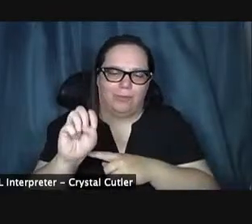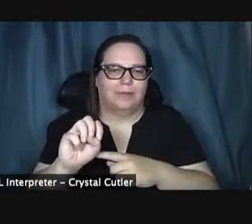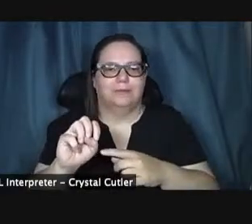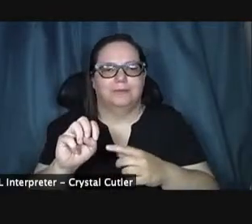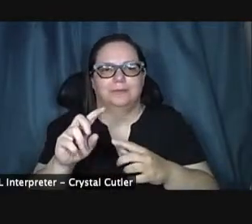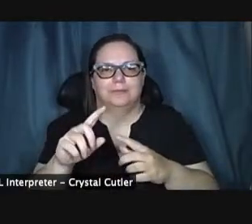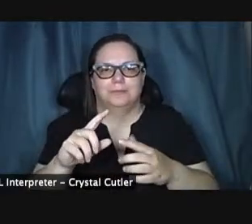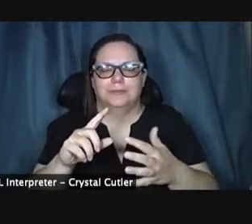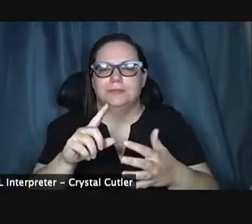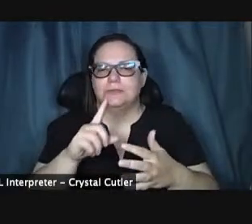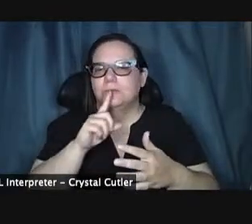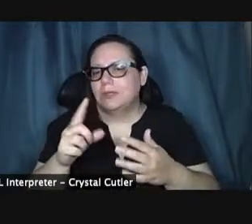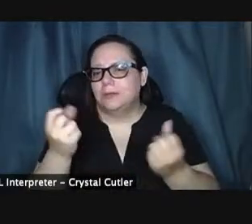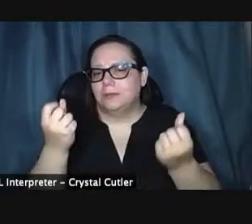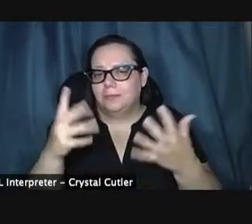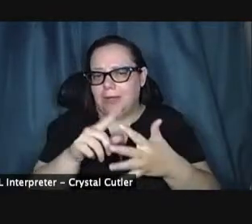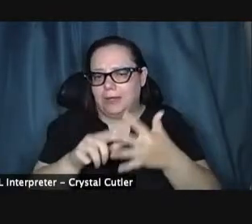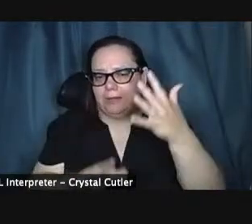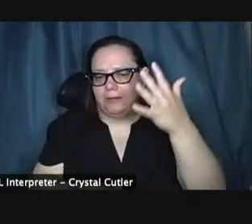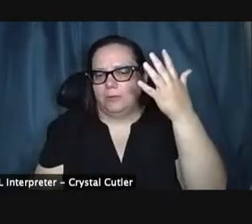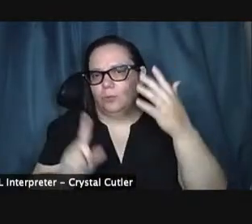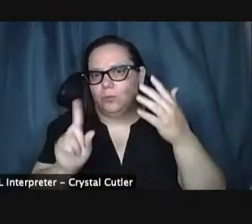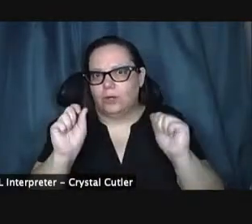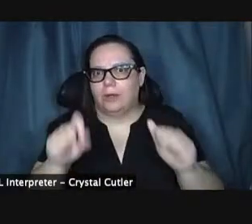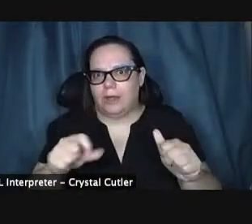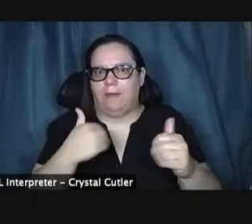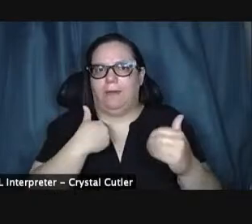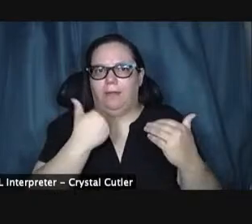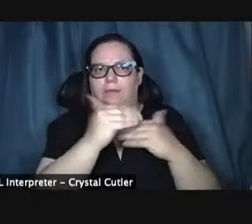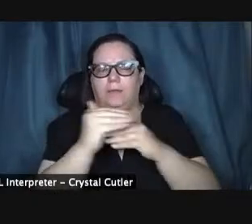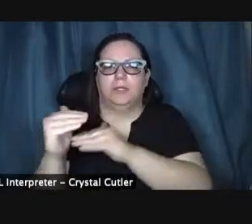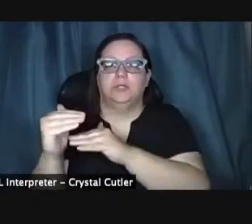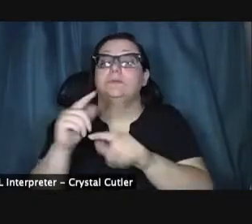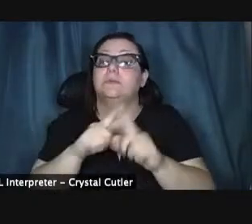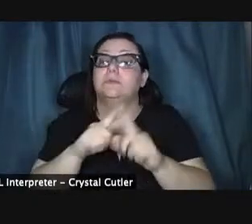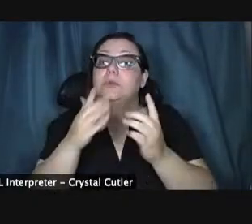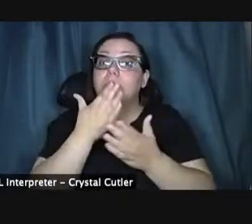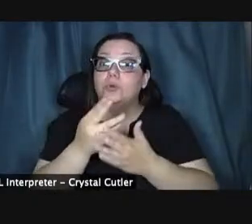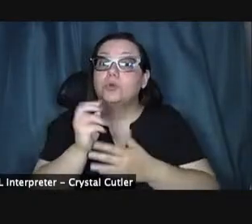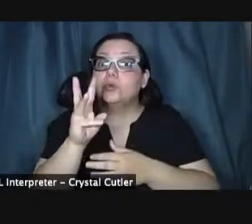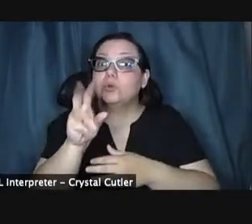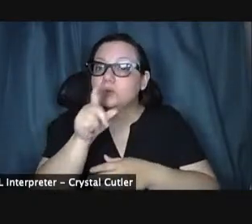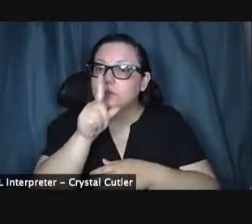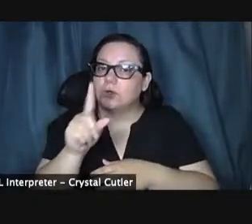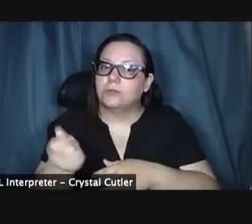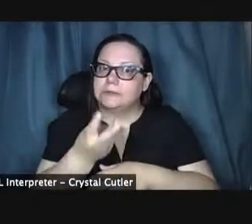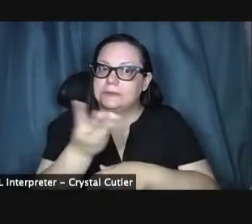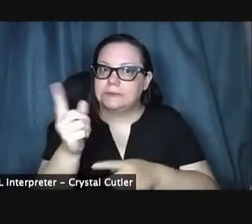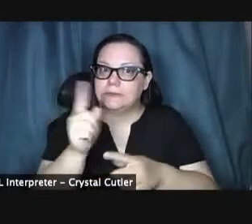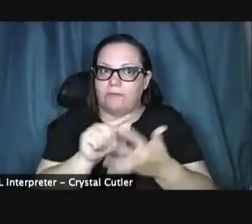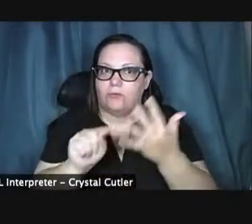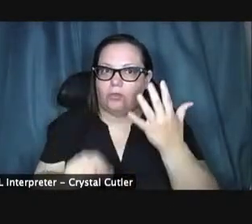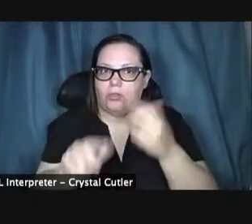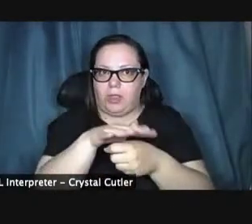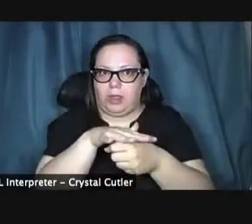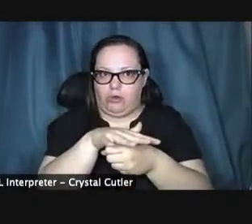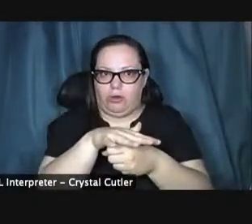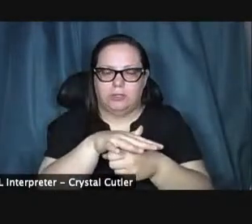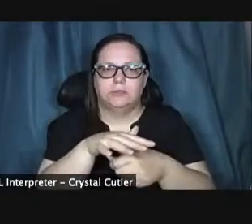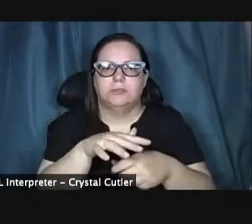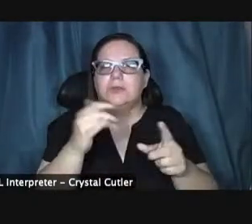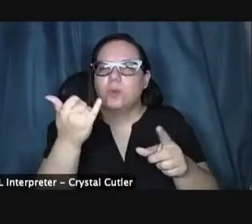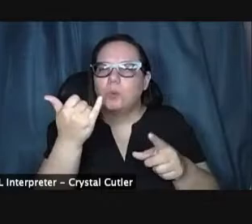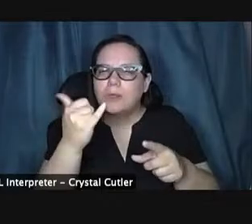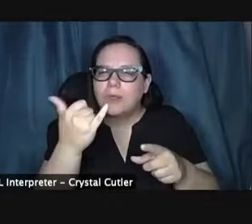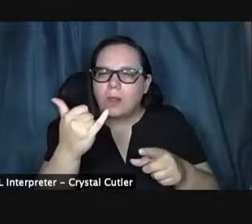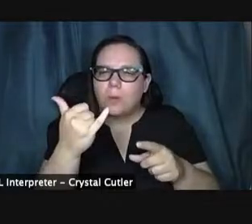met. The good news is there are several areas, and they're shown here highlighted in yellow. These yellow areas are areas